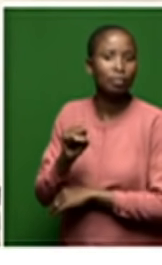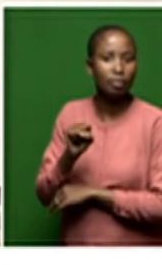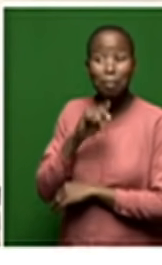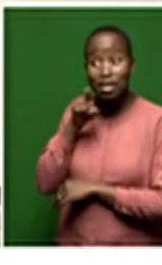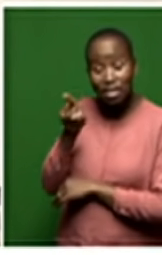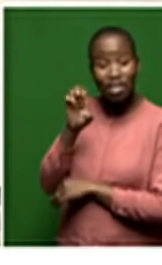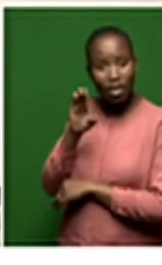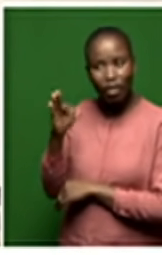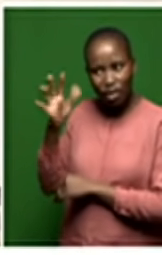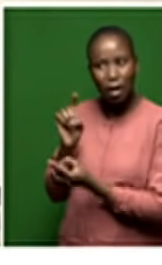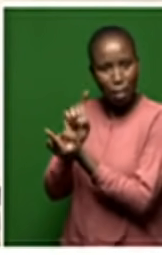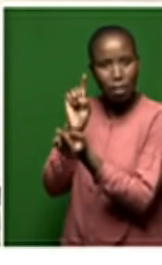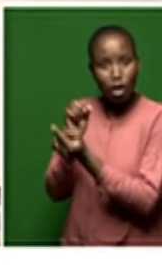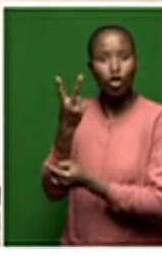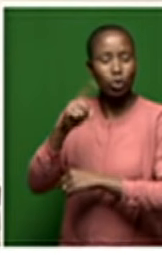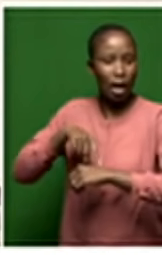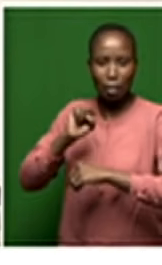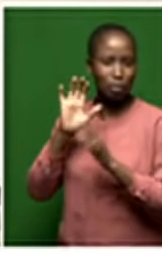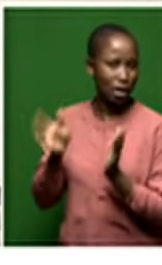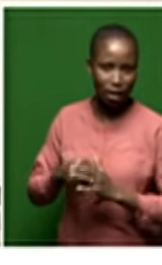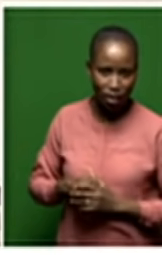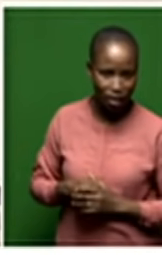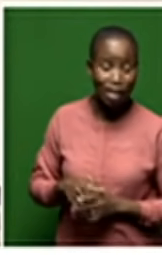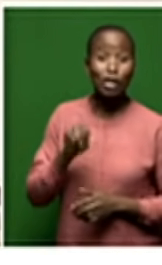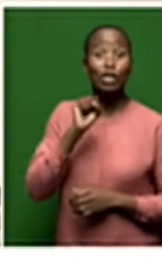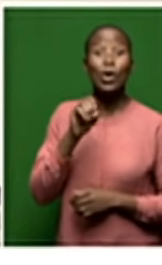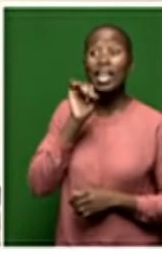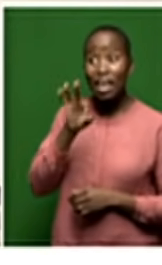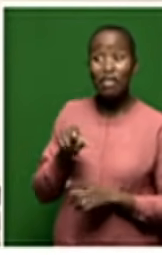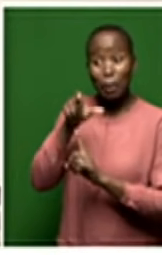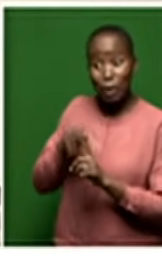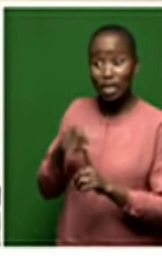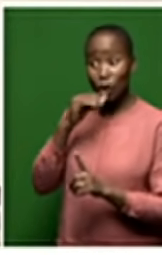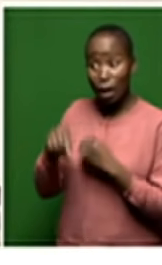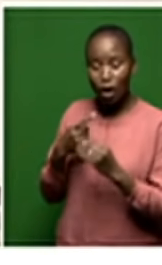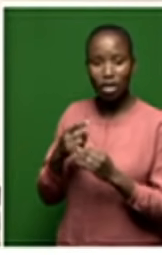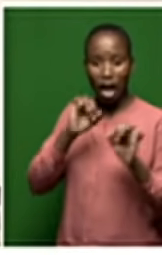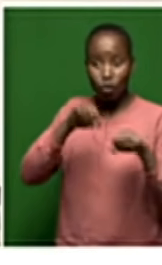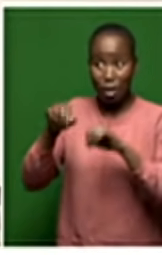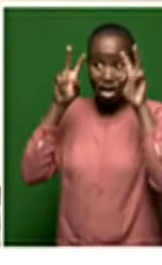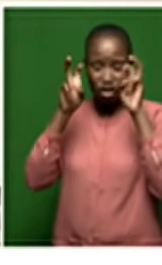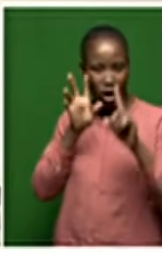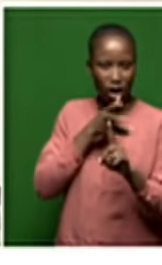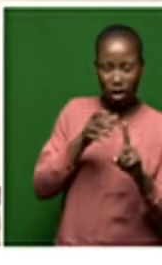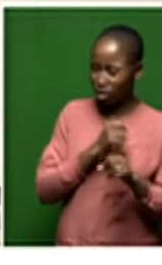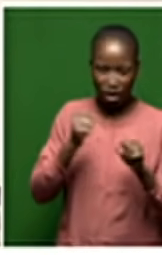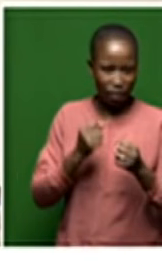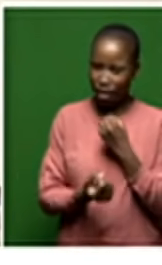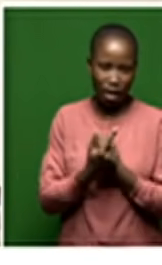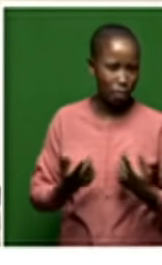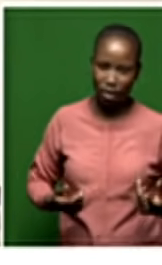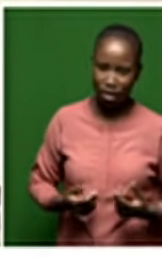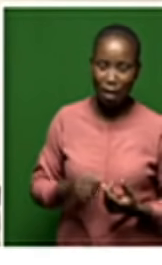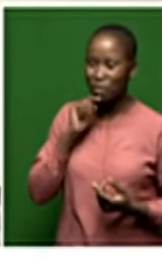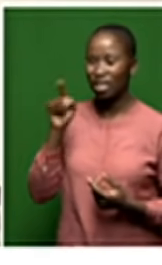met twice. So if there's anybody who talk about agreement you are betrayed, we don't know about those agreements. Those are emotional tantrums. So we